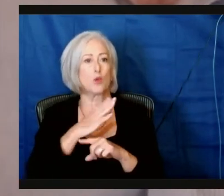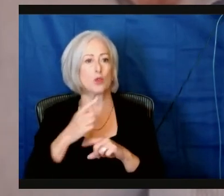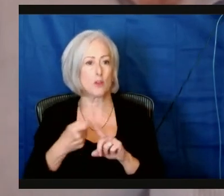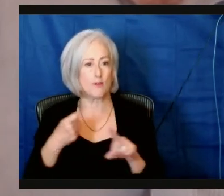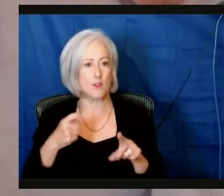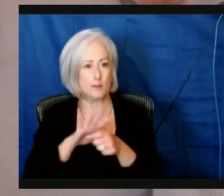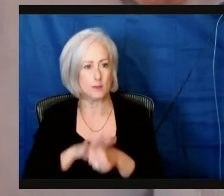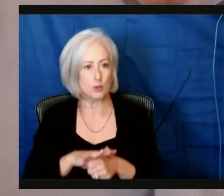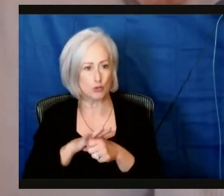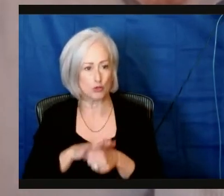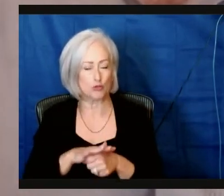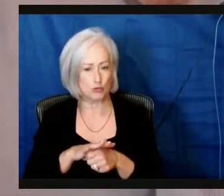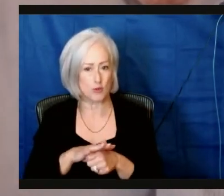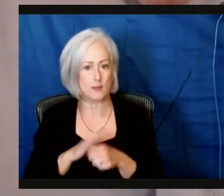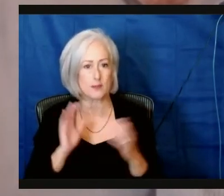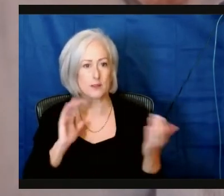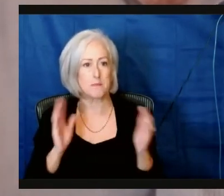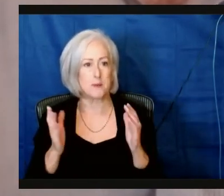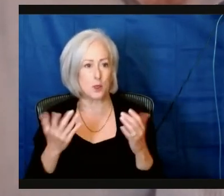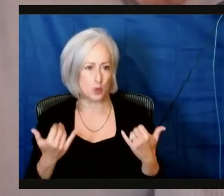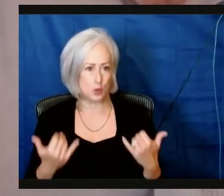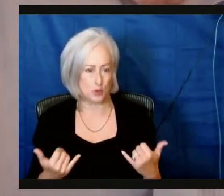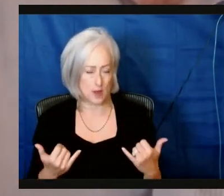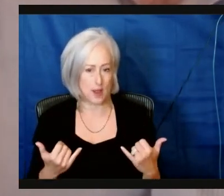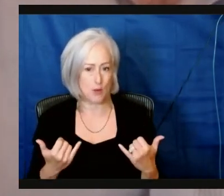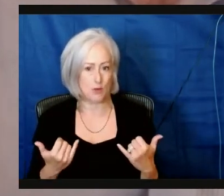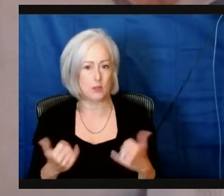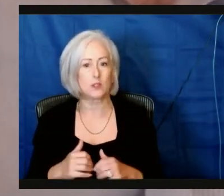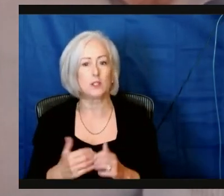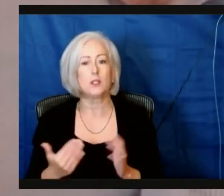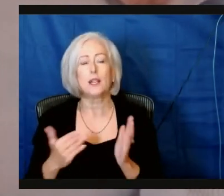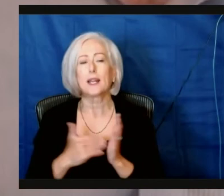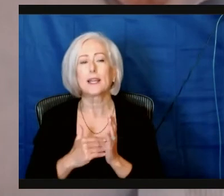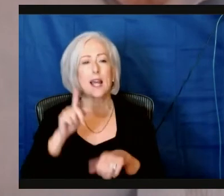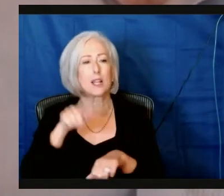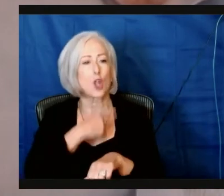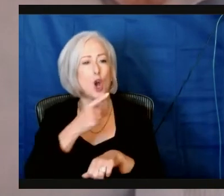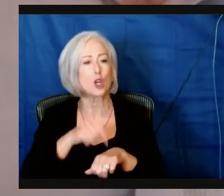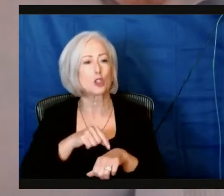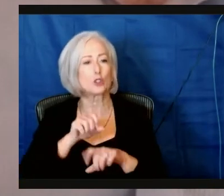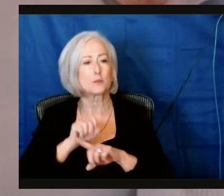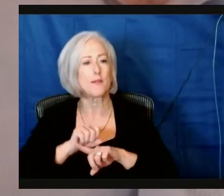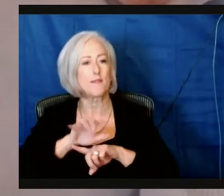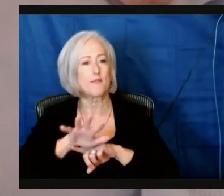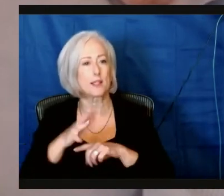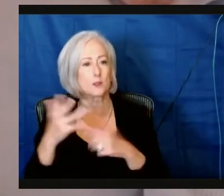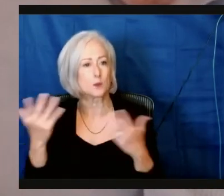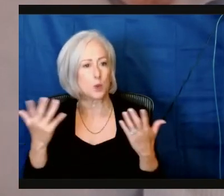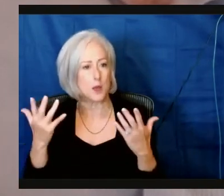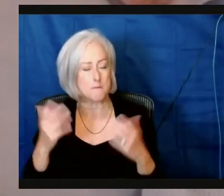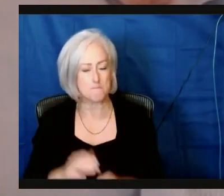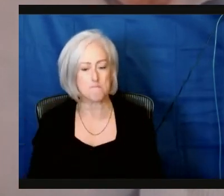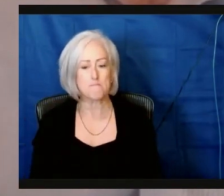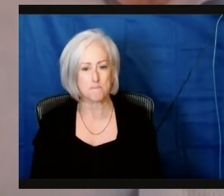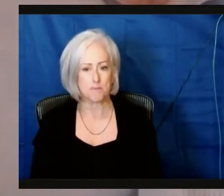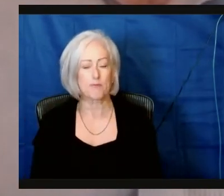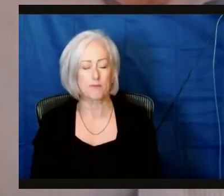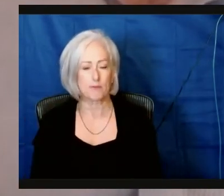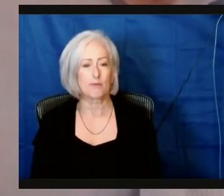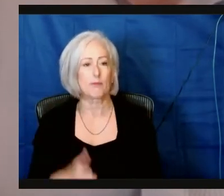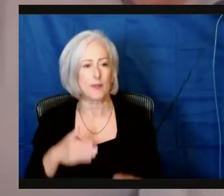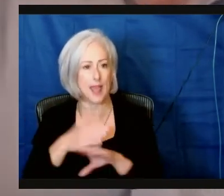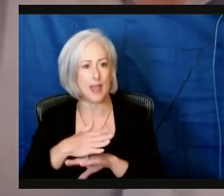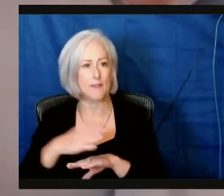they experience now. Again, what are the long-term effects likely to be once they return to